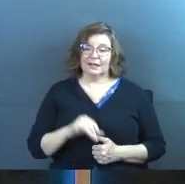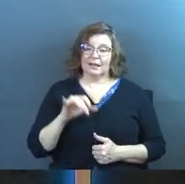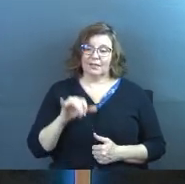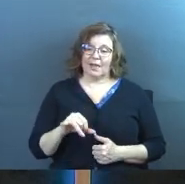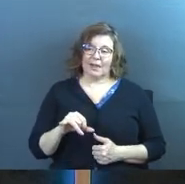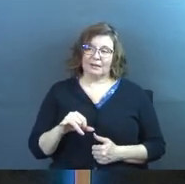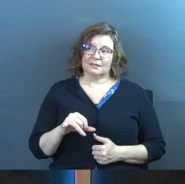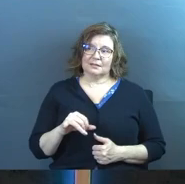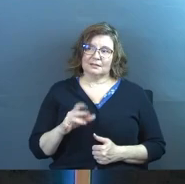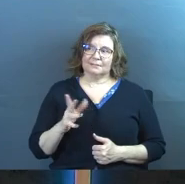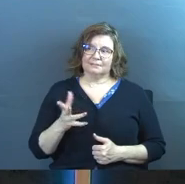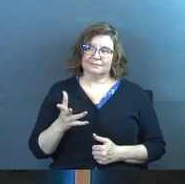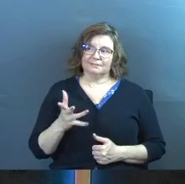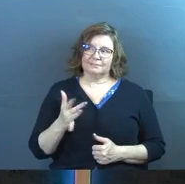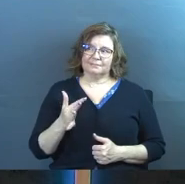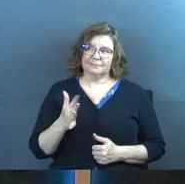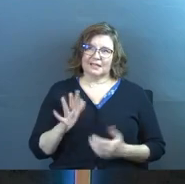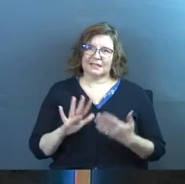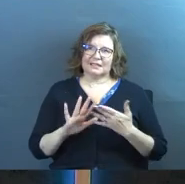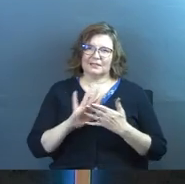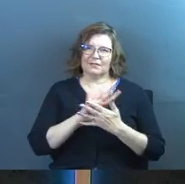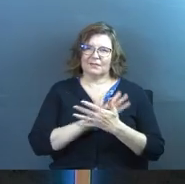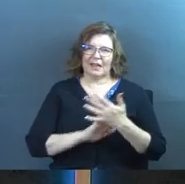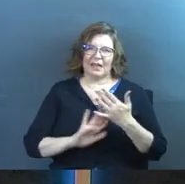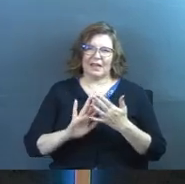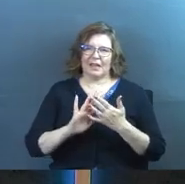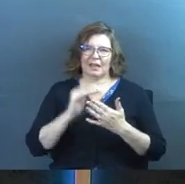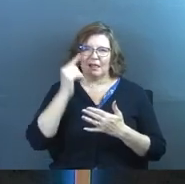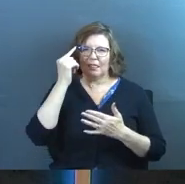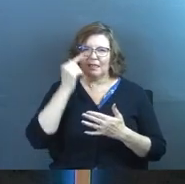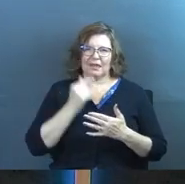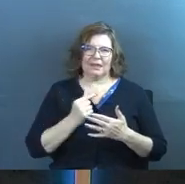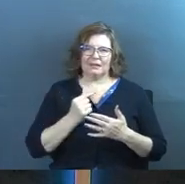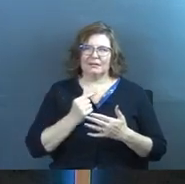That is this vague, thin,